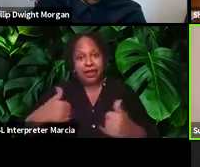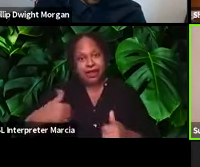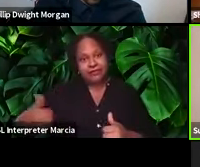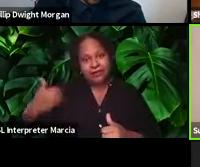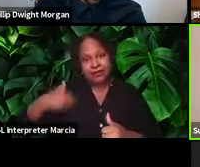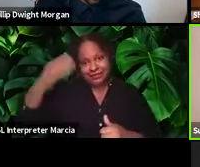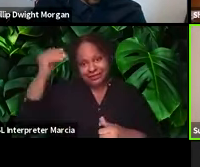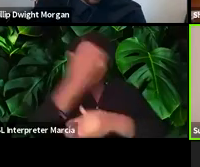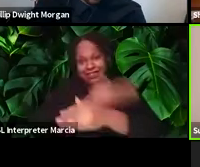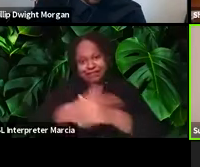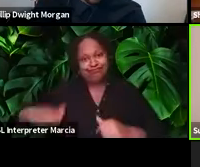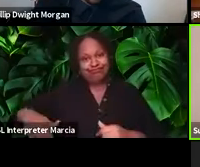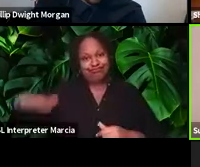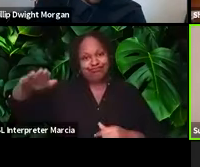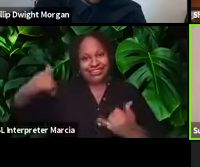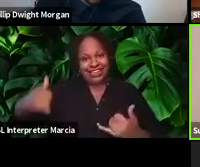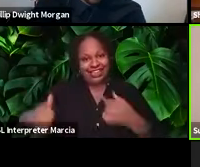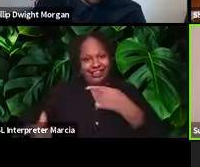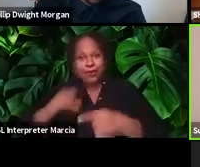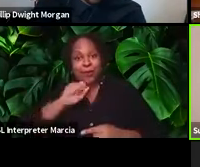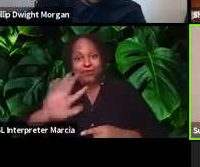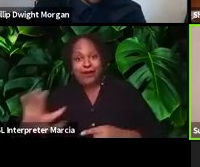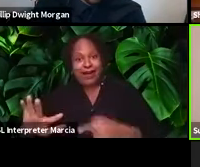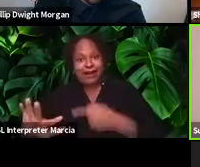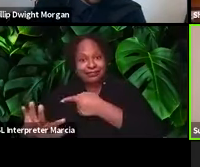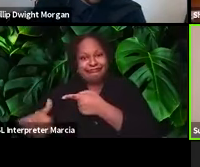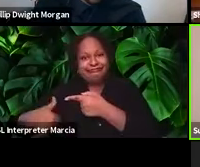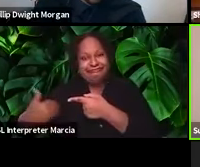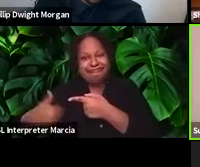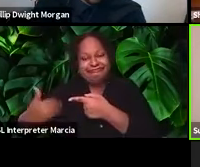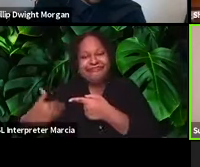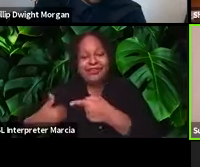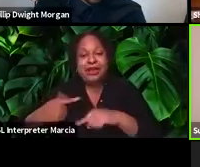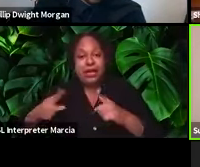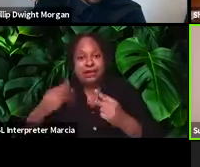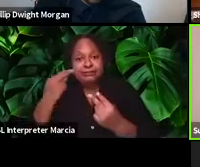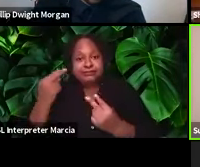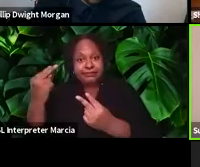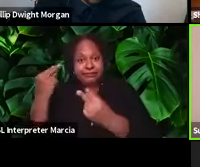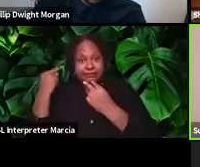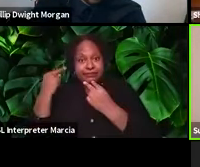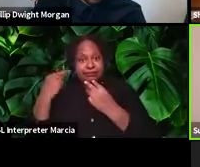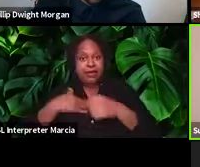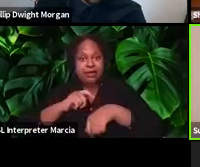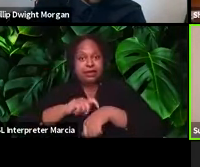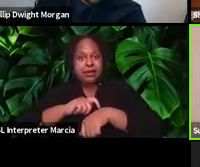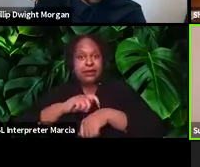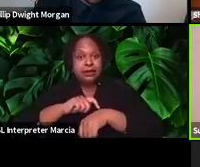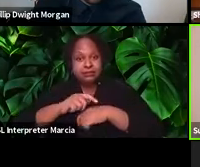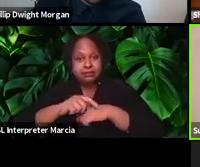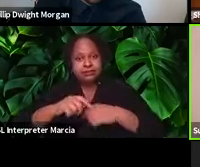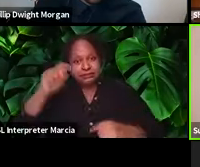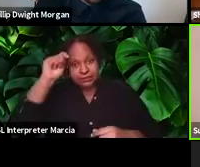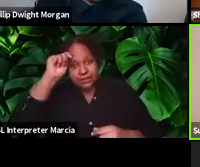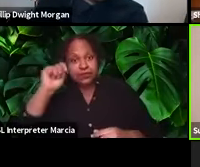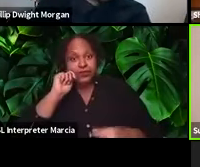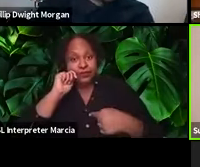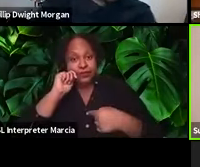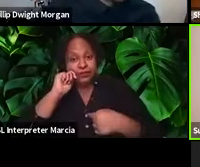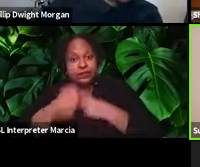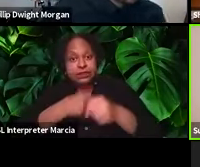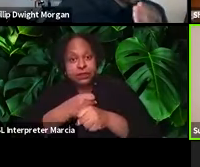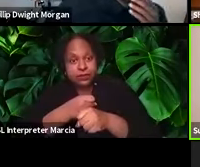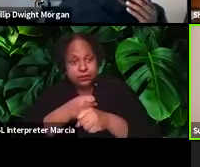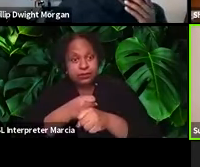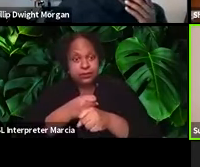boy, and he's five now, but even reflecting back to my team, and